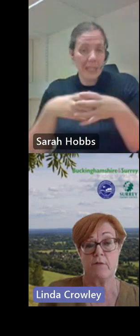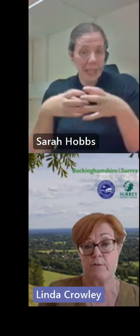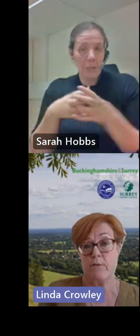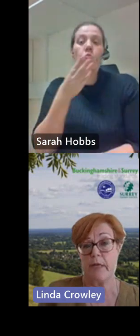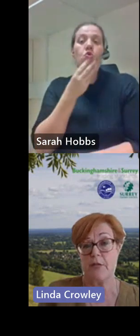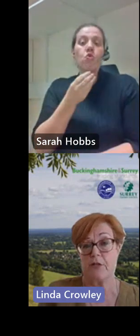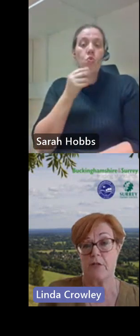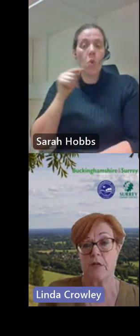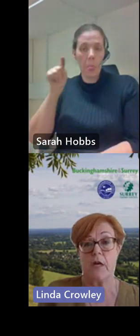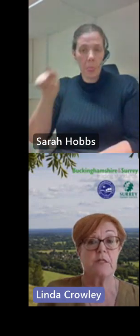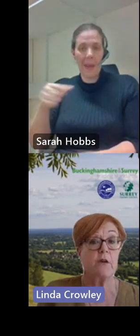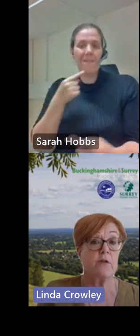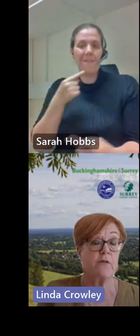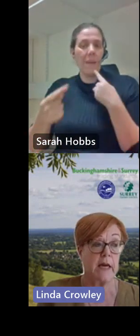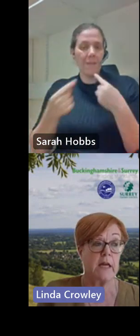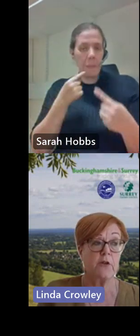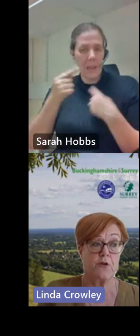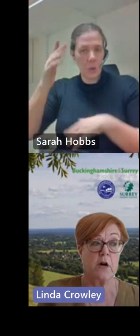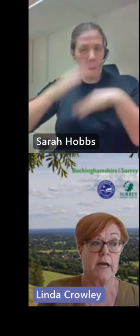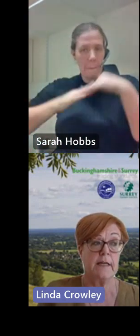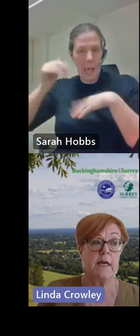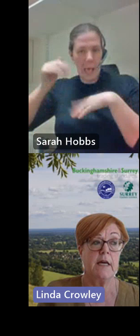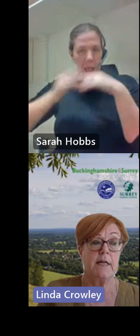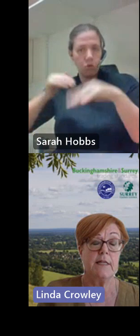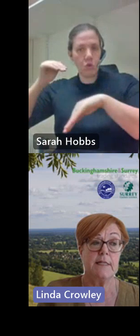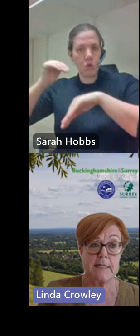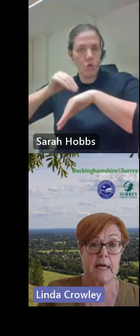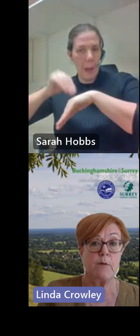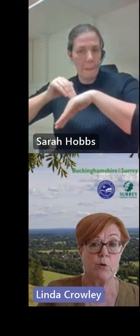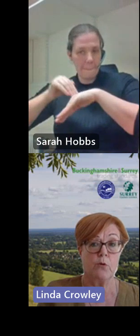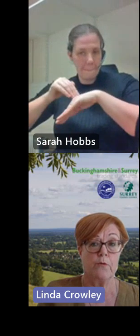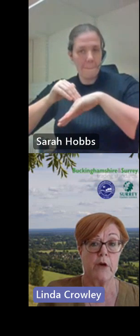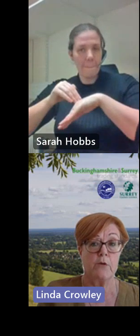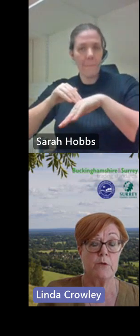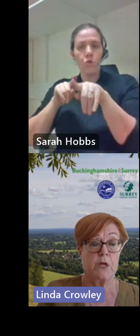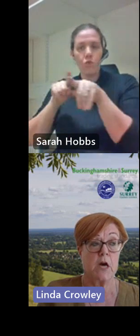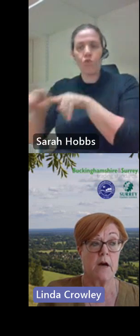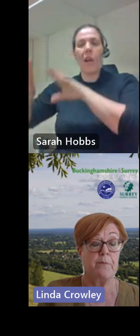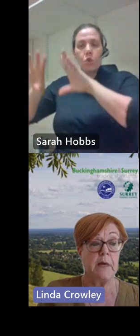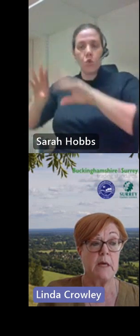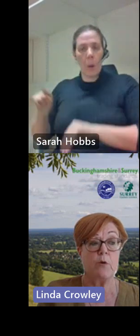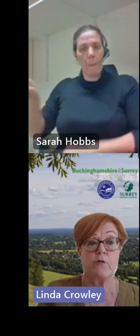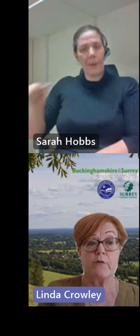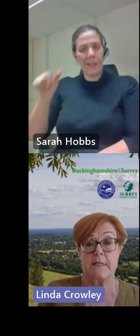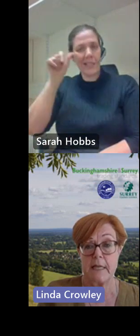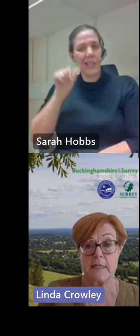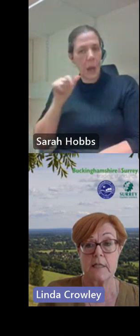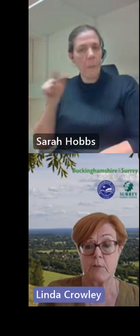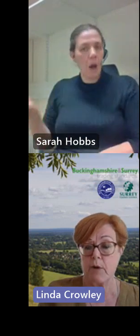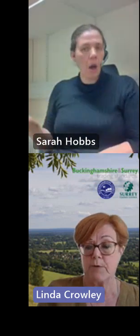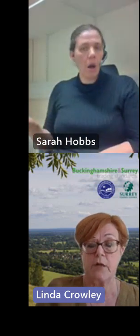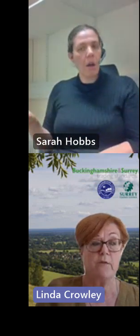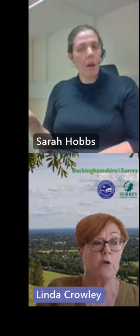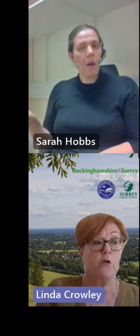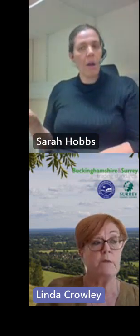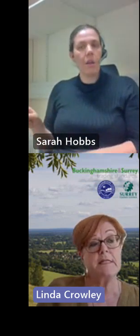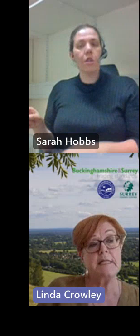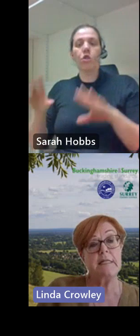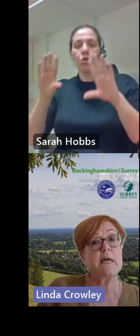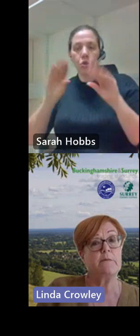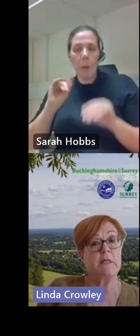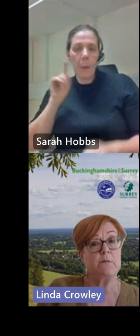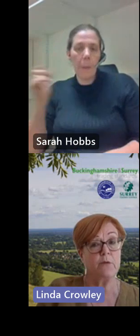that for information so that they could try and disable those people from sending the post over,